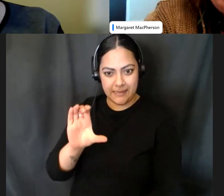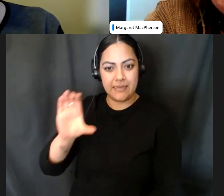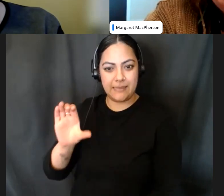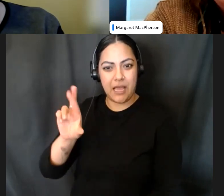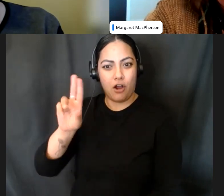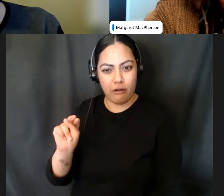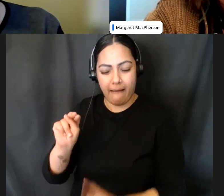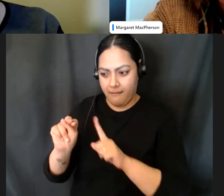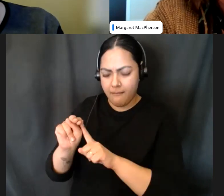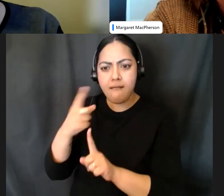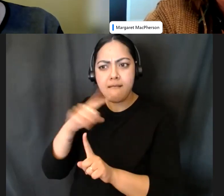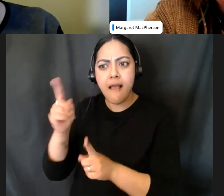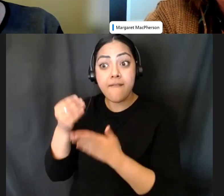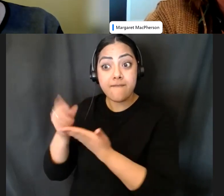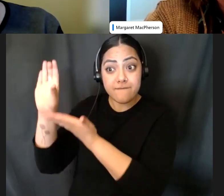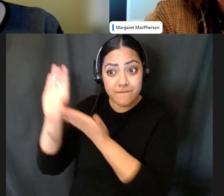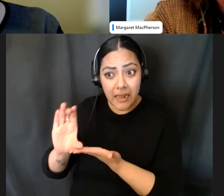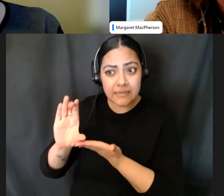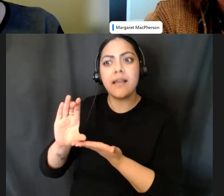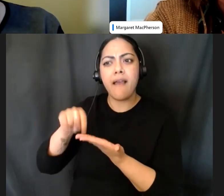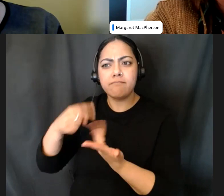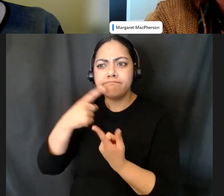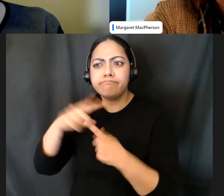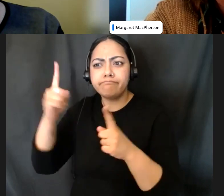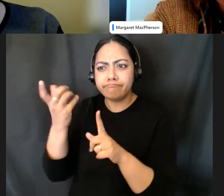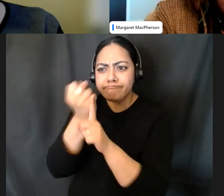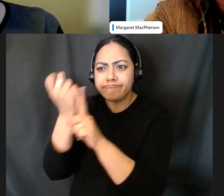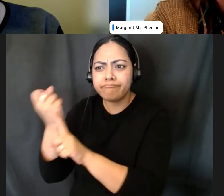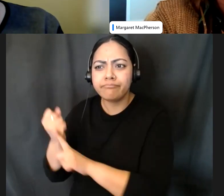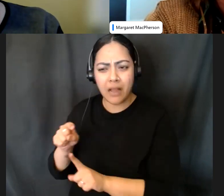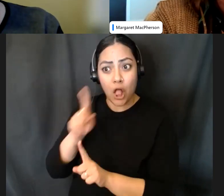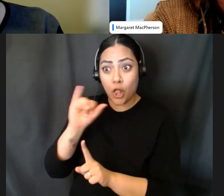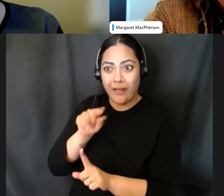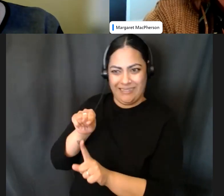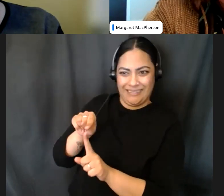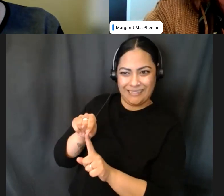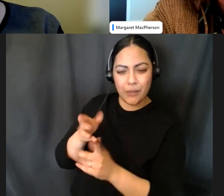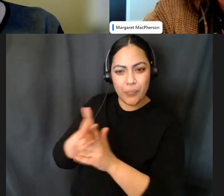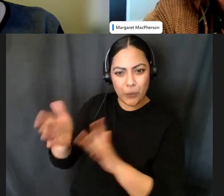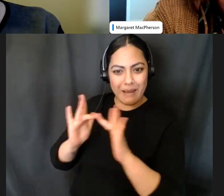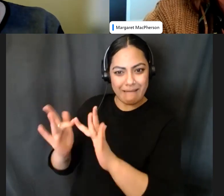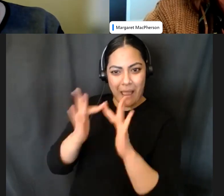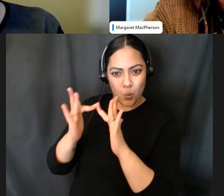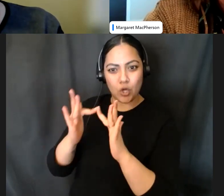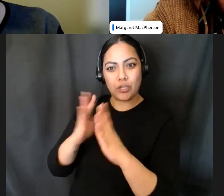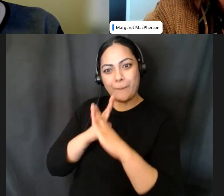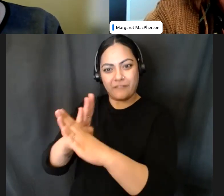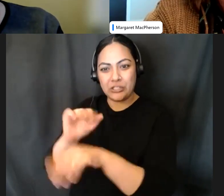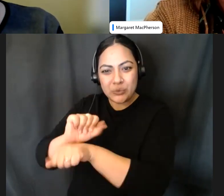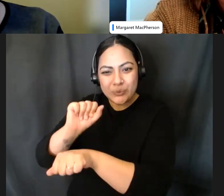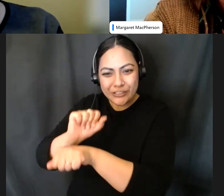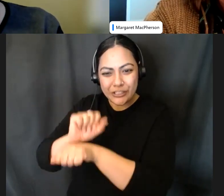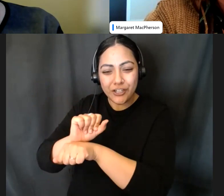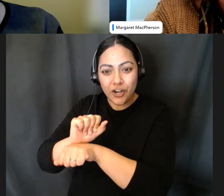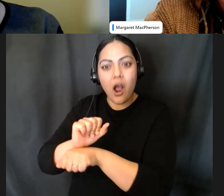there's funding to do the work of prevention through networks. So your